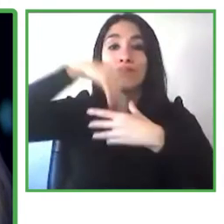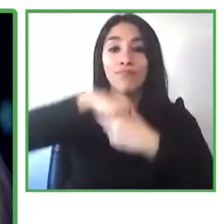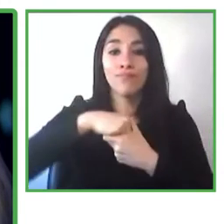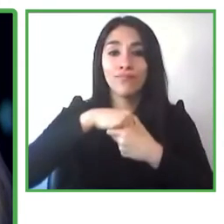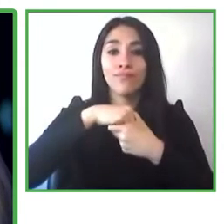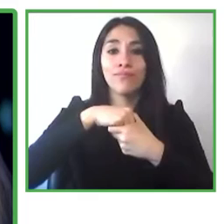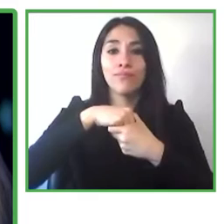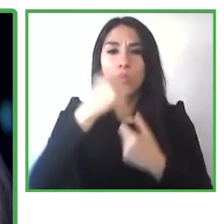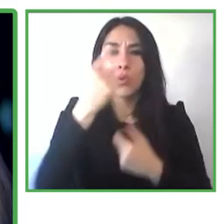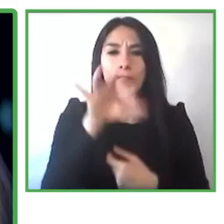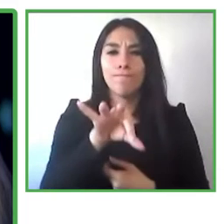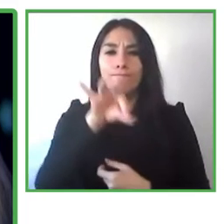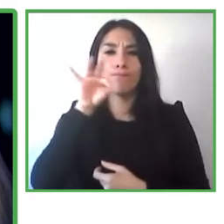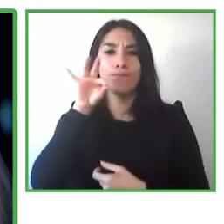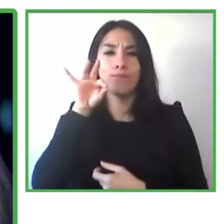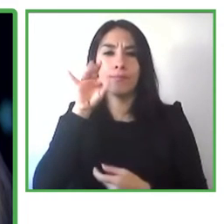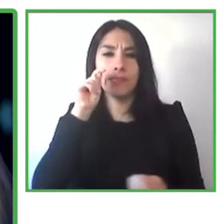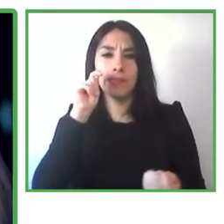business area.